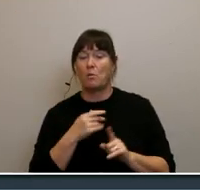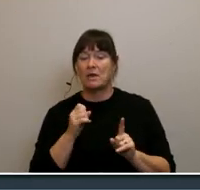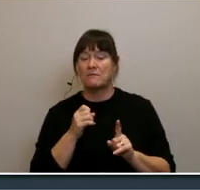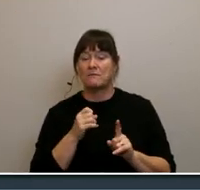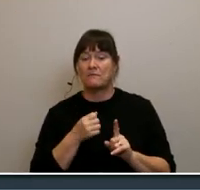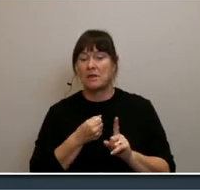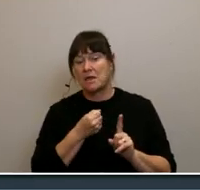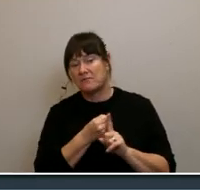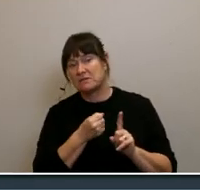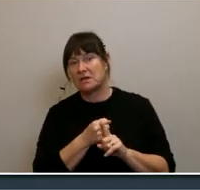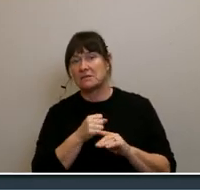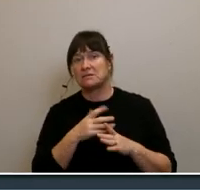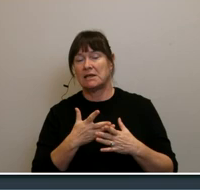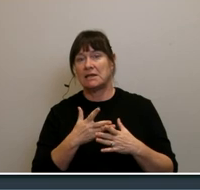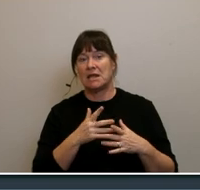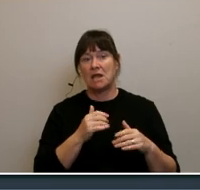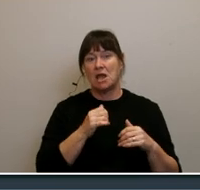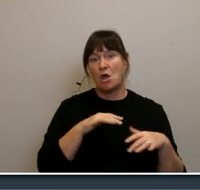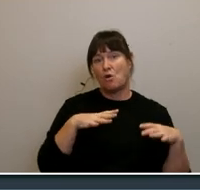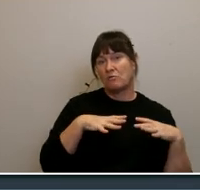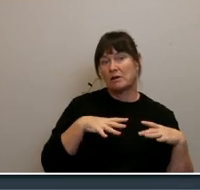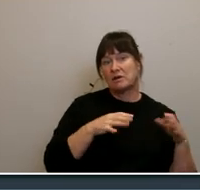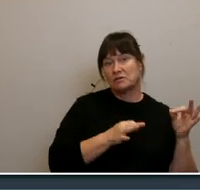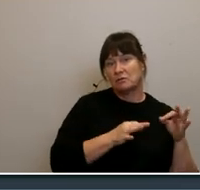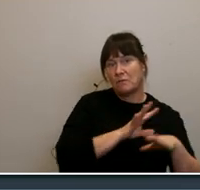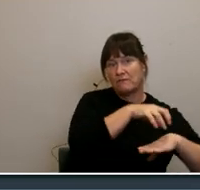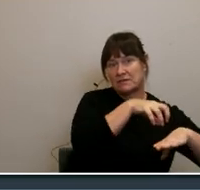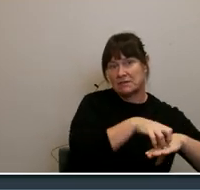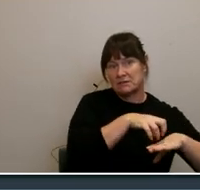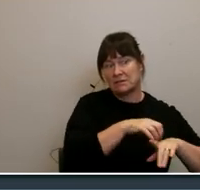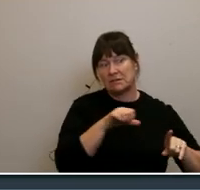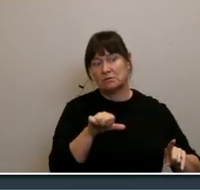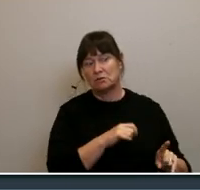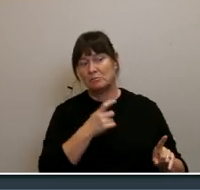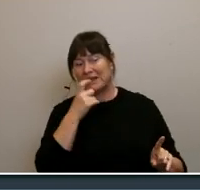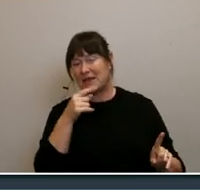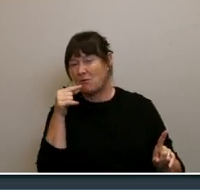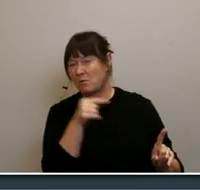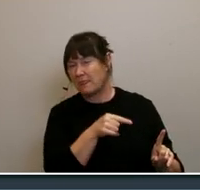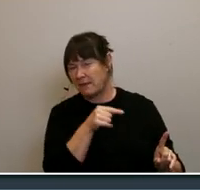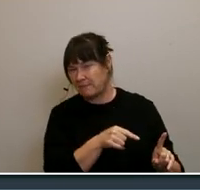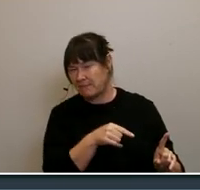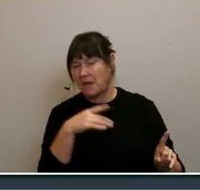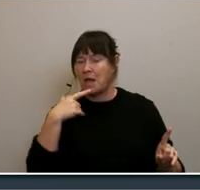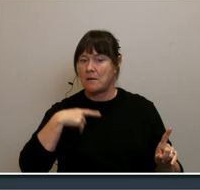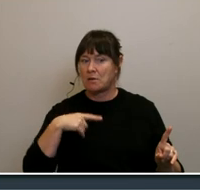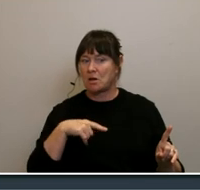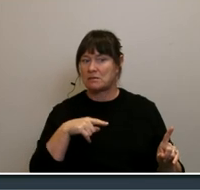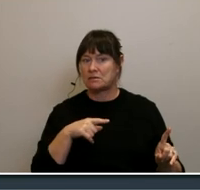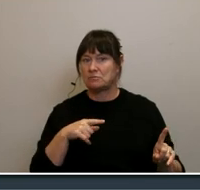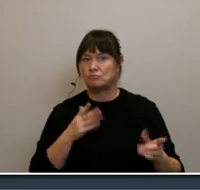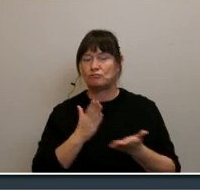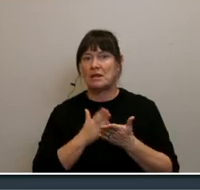move towards recreational facilities in this plan should be treated with great caution, because the really